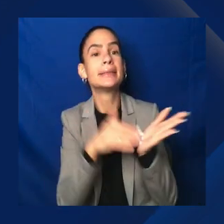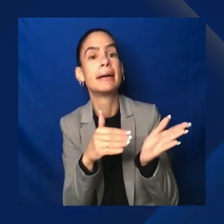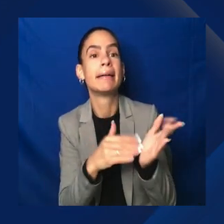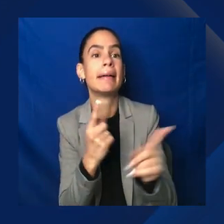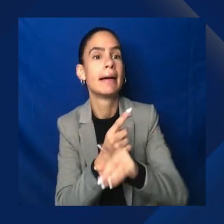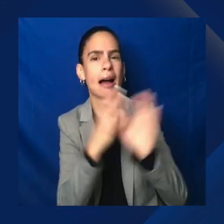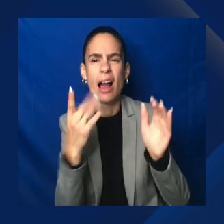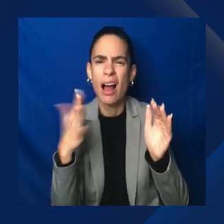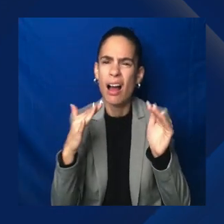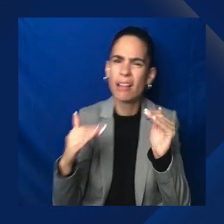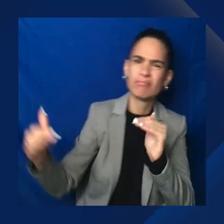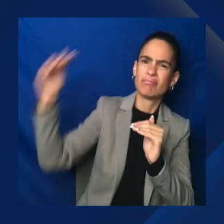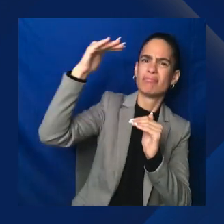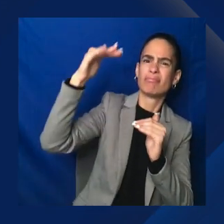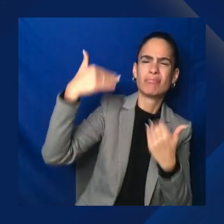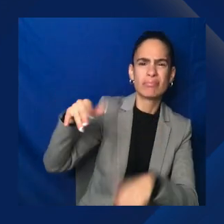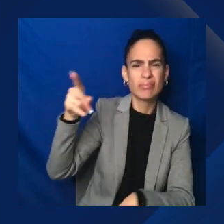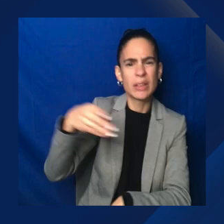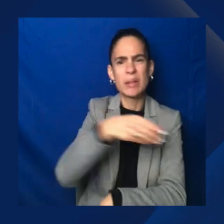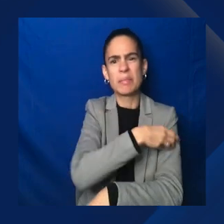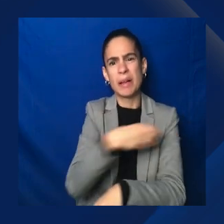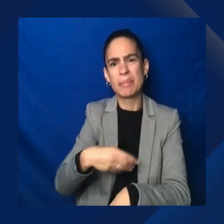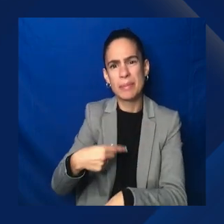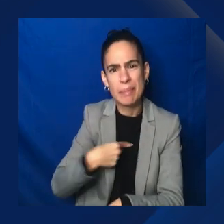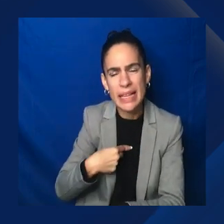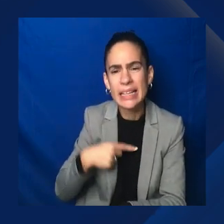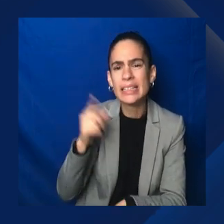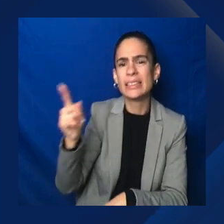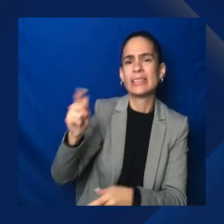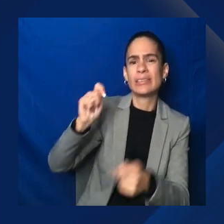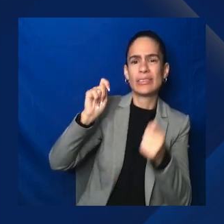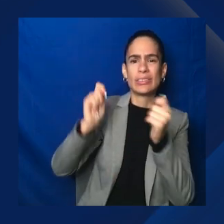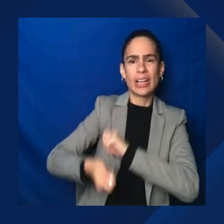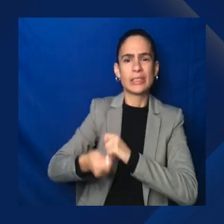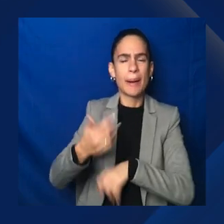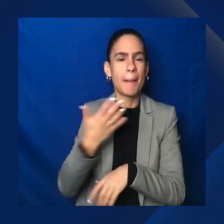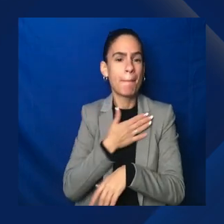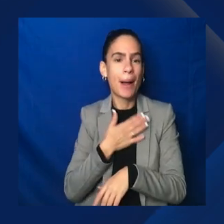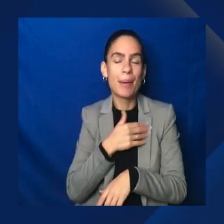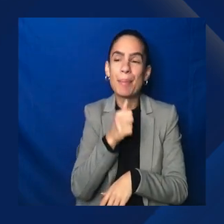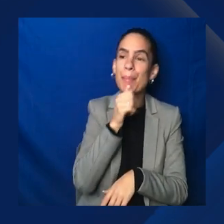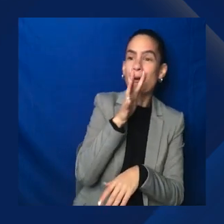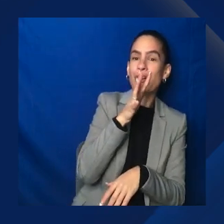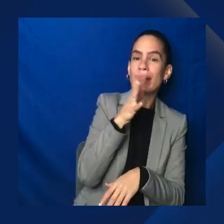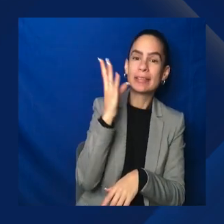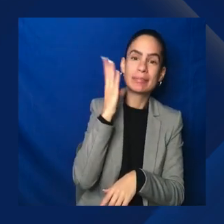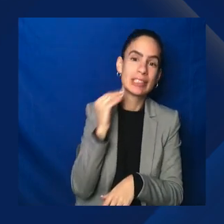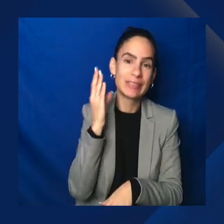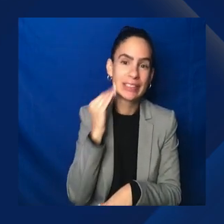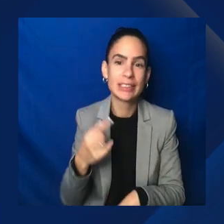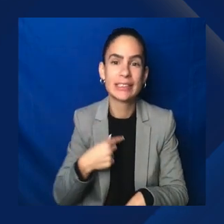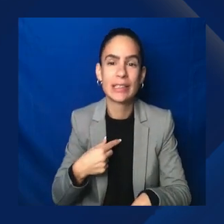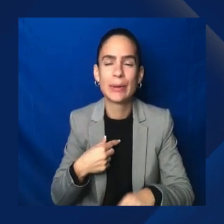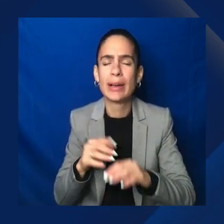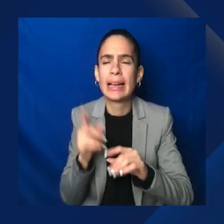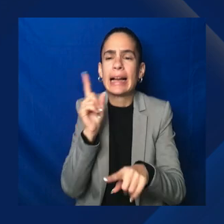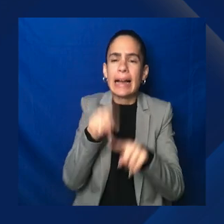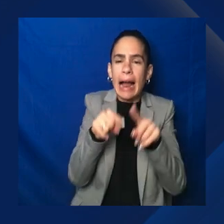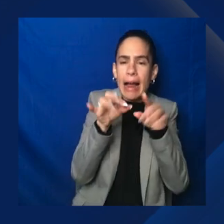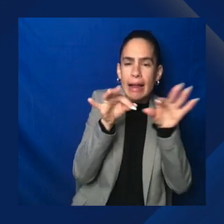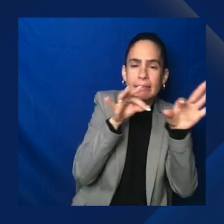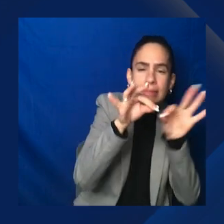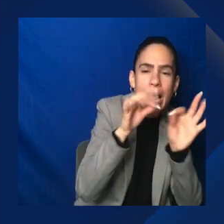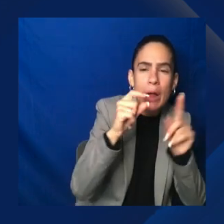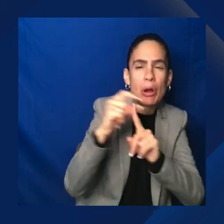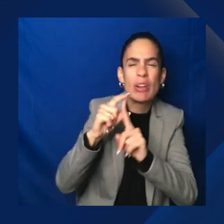course of motherhood for me. I really don't have a way to describe it. I, you know, say my